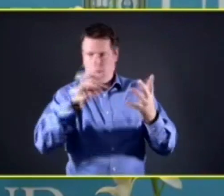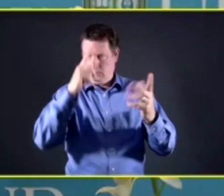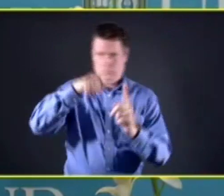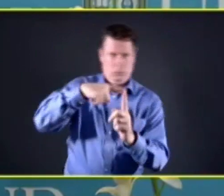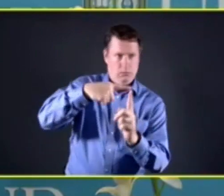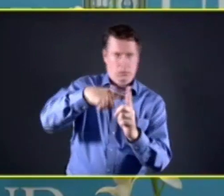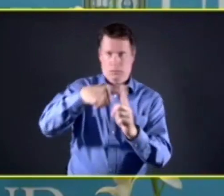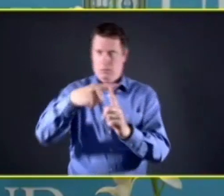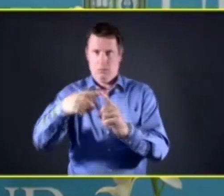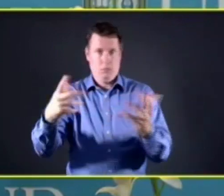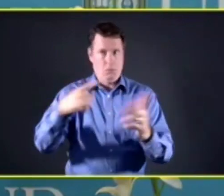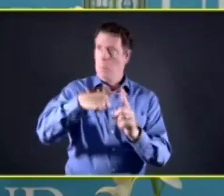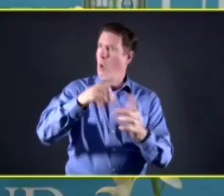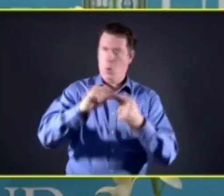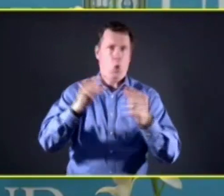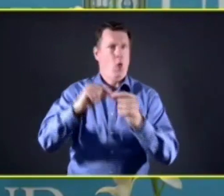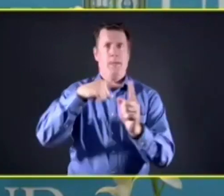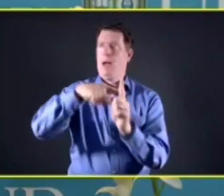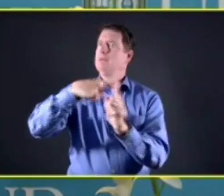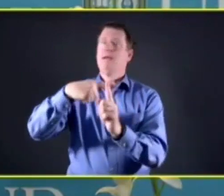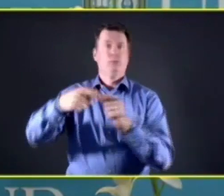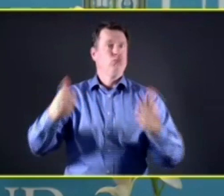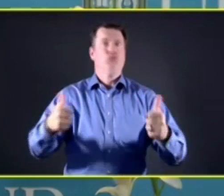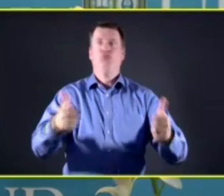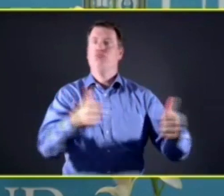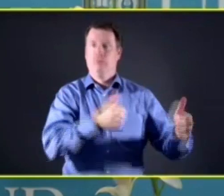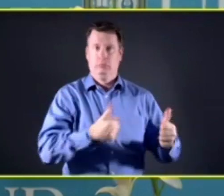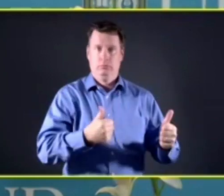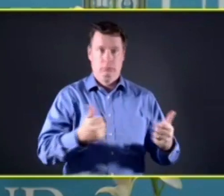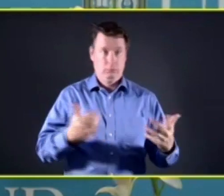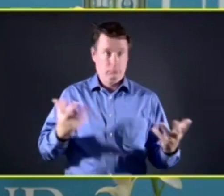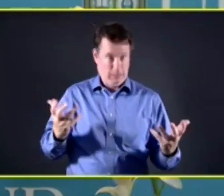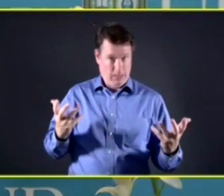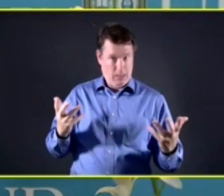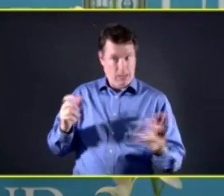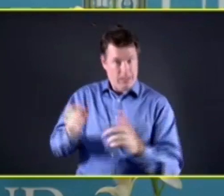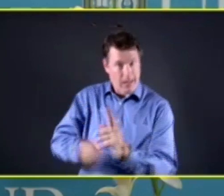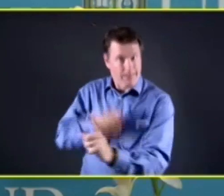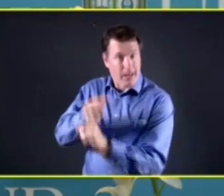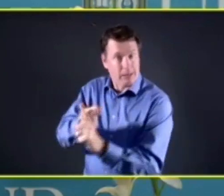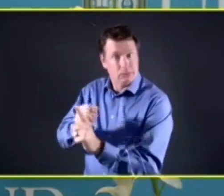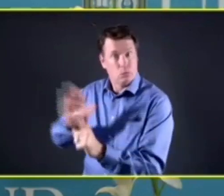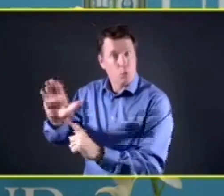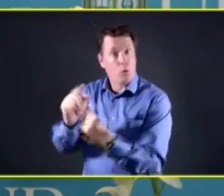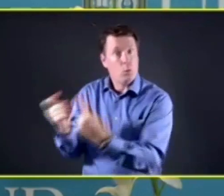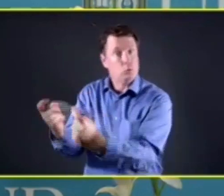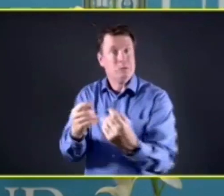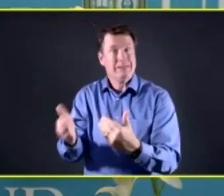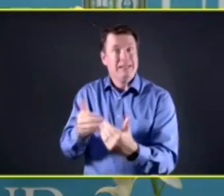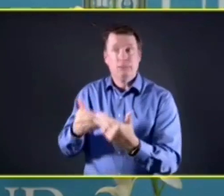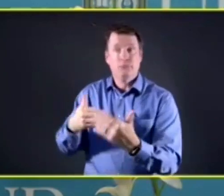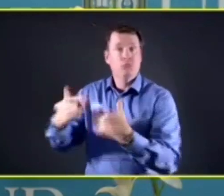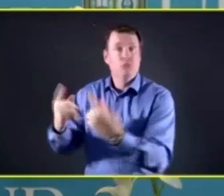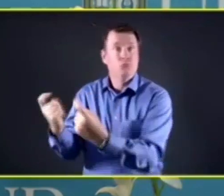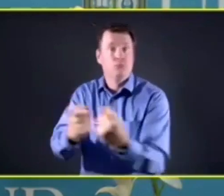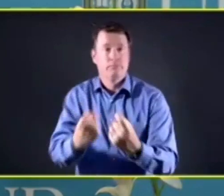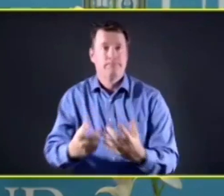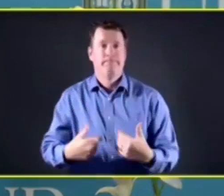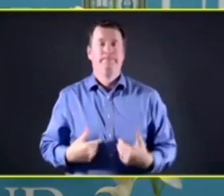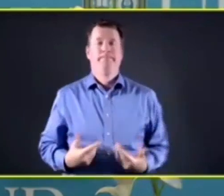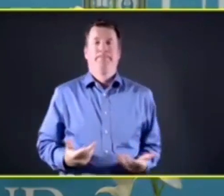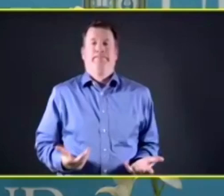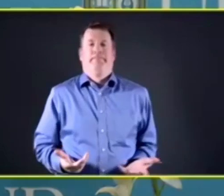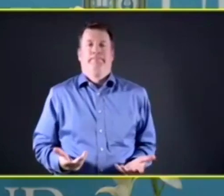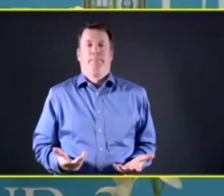Well, I don't know. I mean, we don't do politics, really. I mean, we do the trials. There might be some people